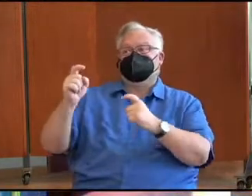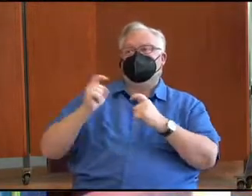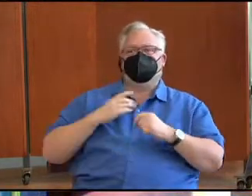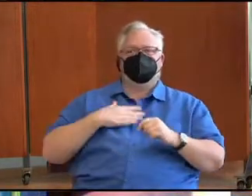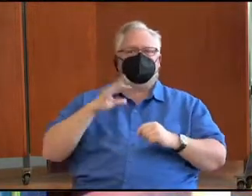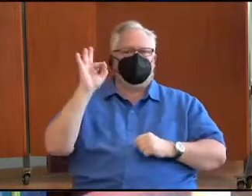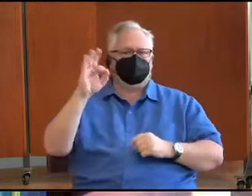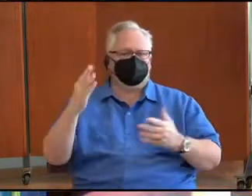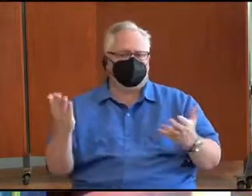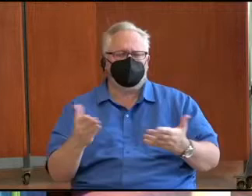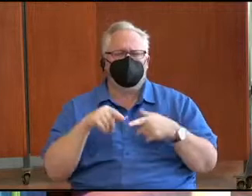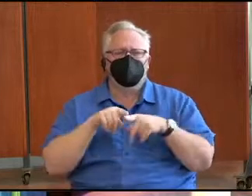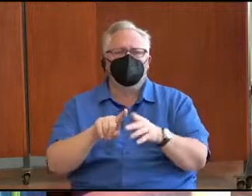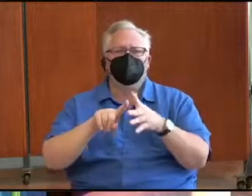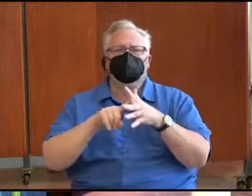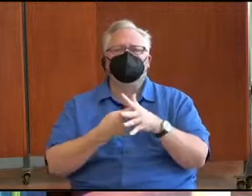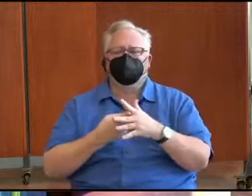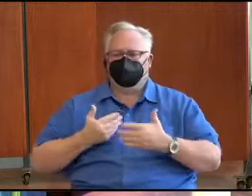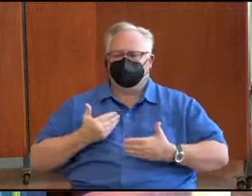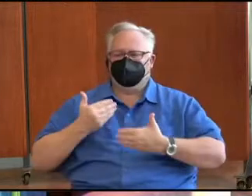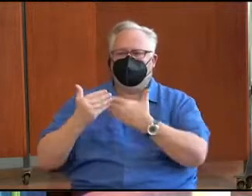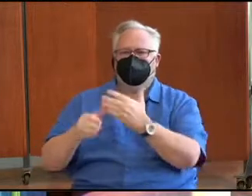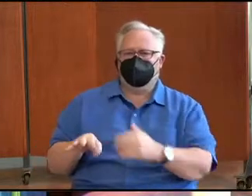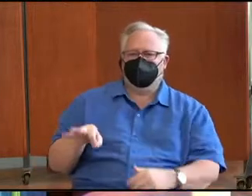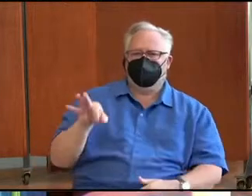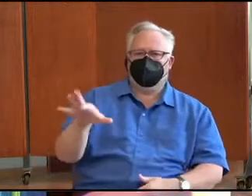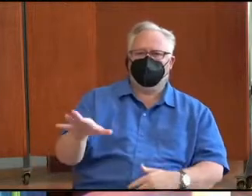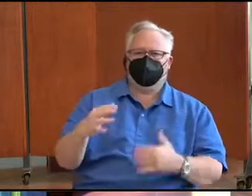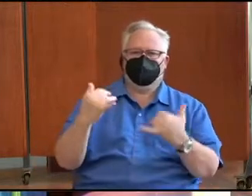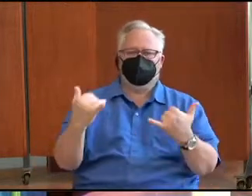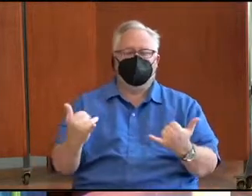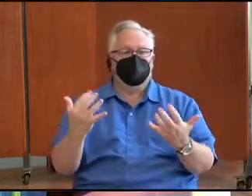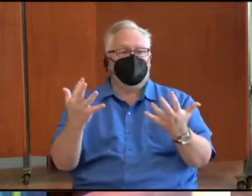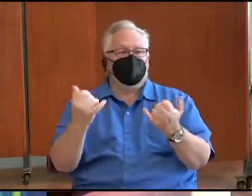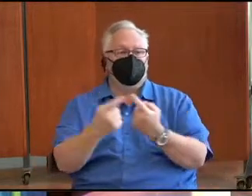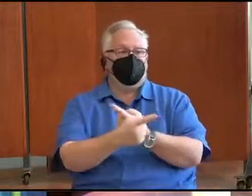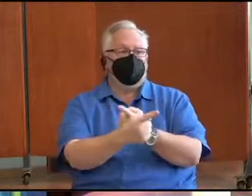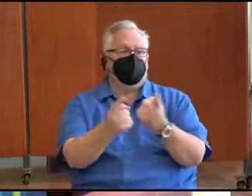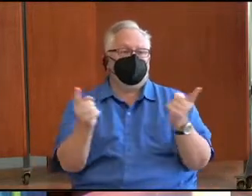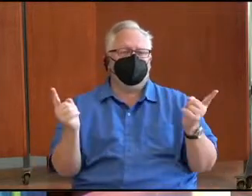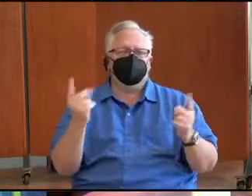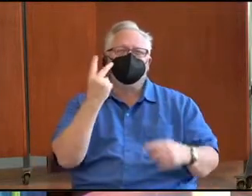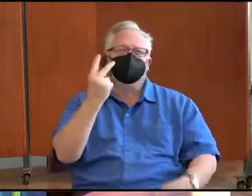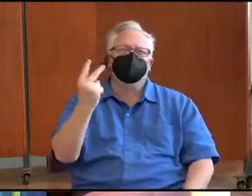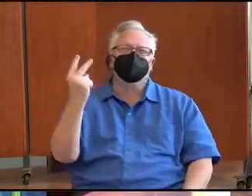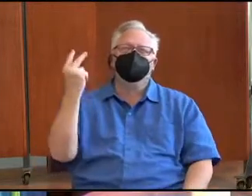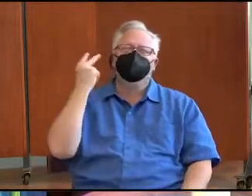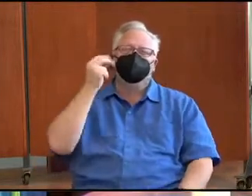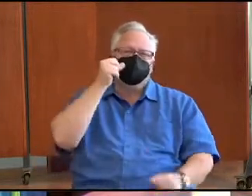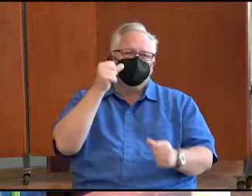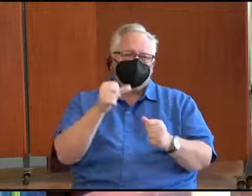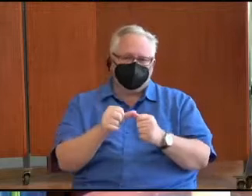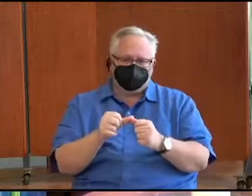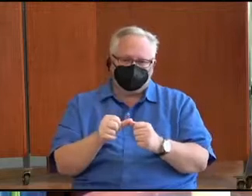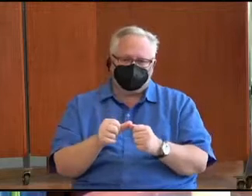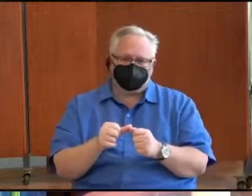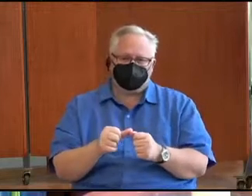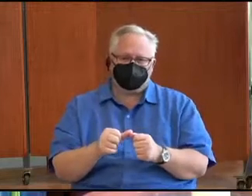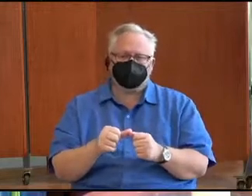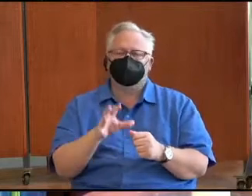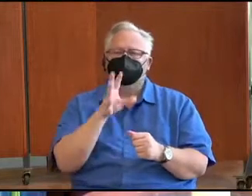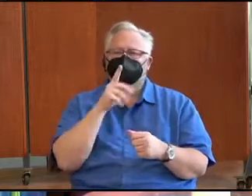As we move into our generosity offering today, I'd like you to recall, esta